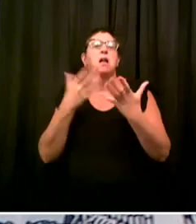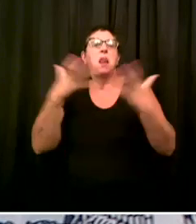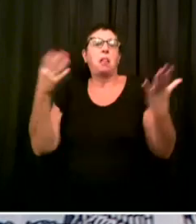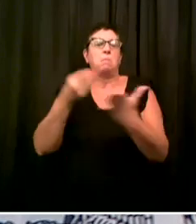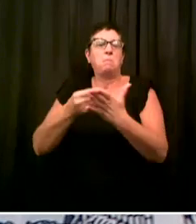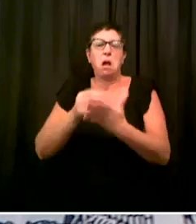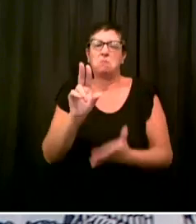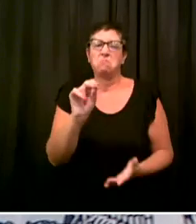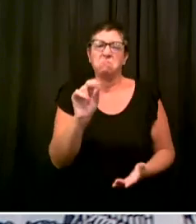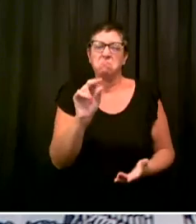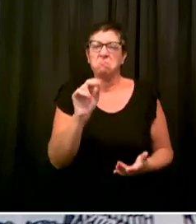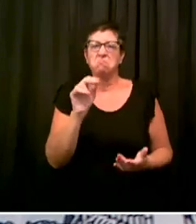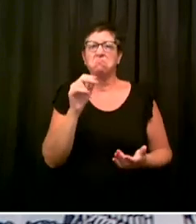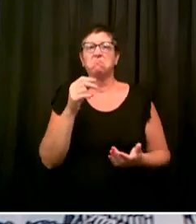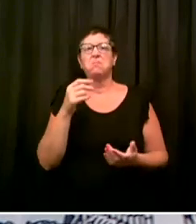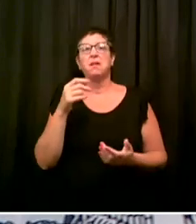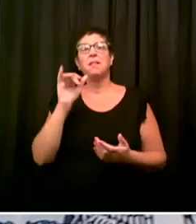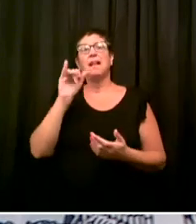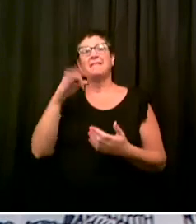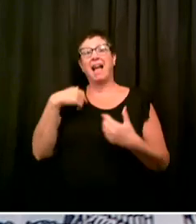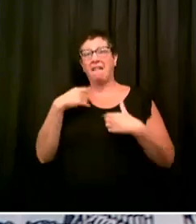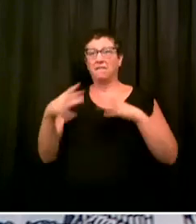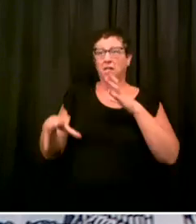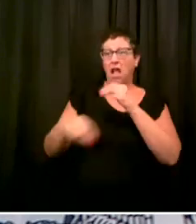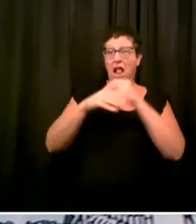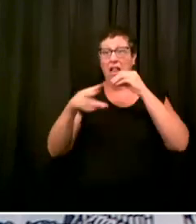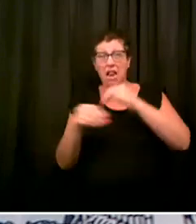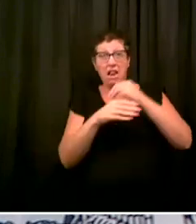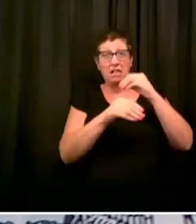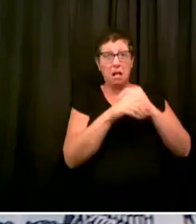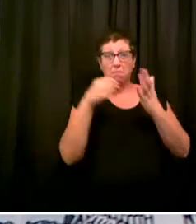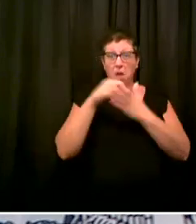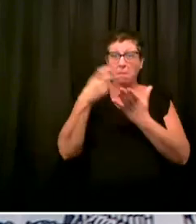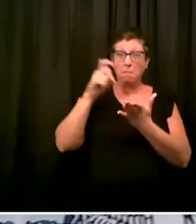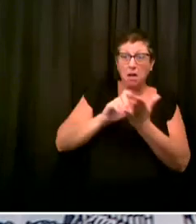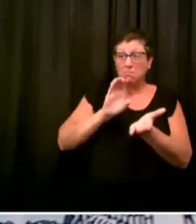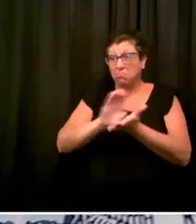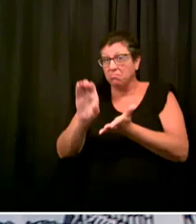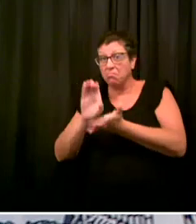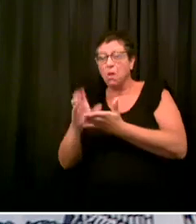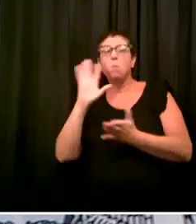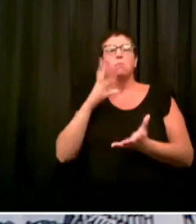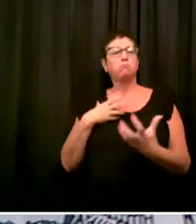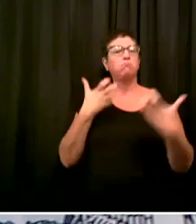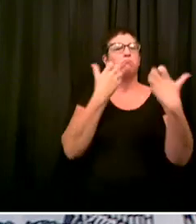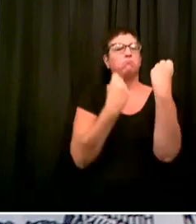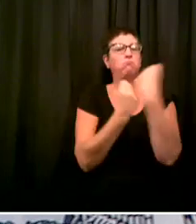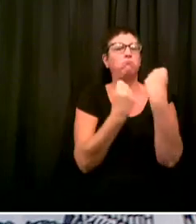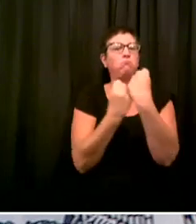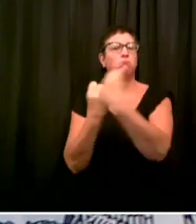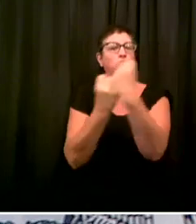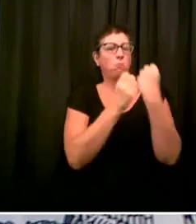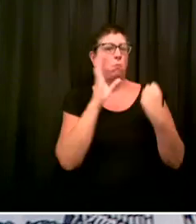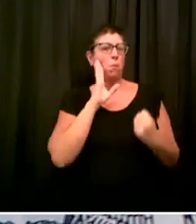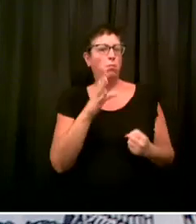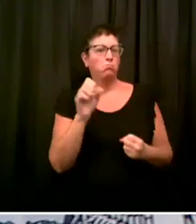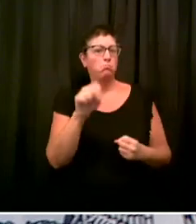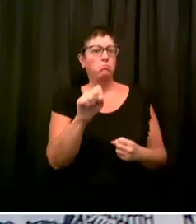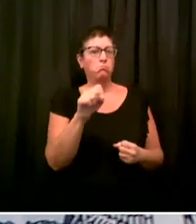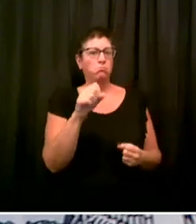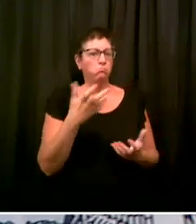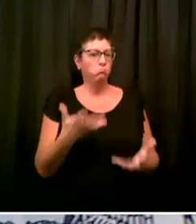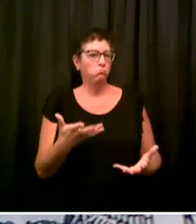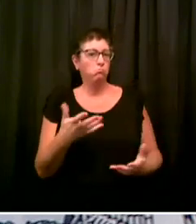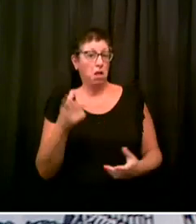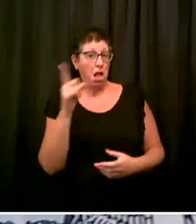additional costs, we're going to be supportive in every way we can, but we welcome PTAs that want to chip in. But we want to make sure it's done fairly. So, Chancellor,